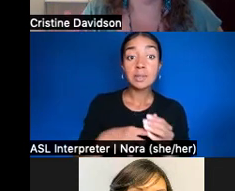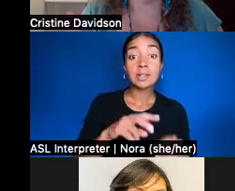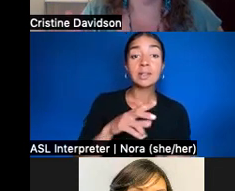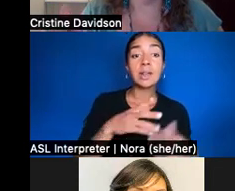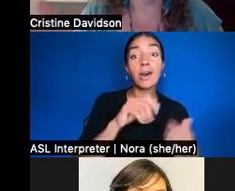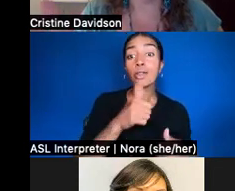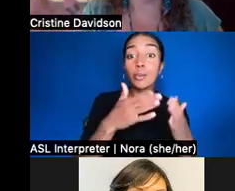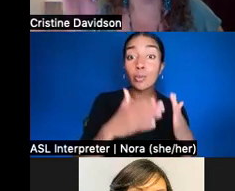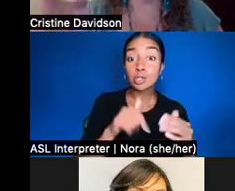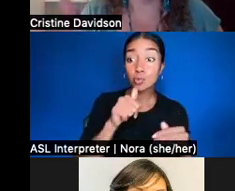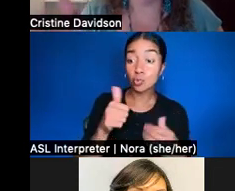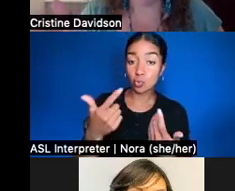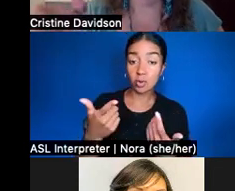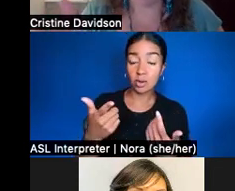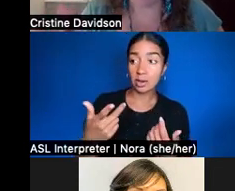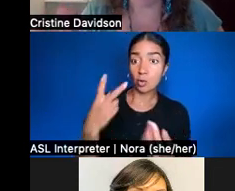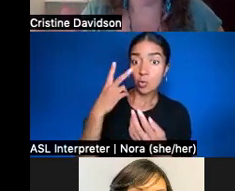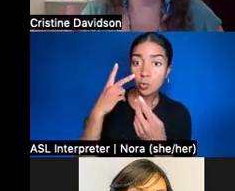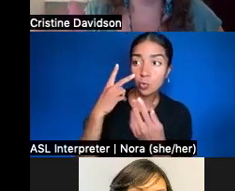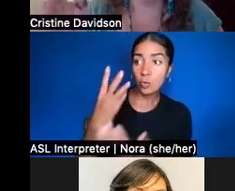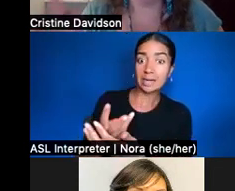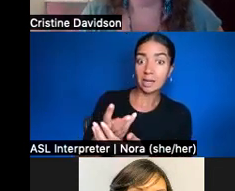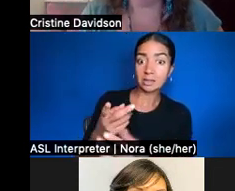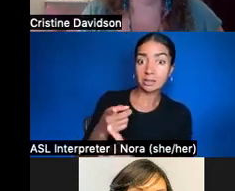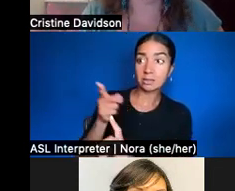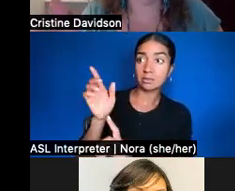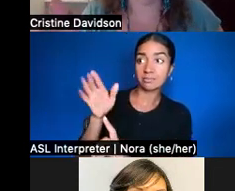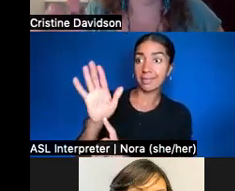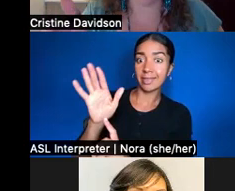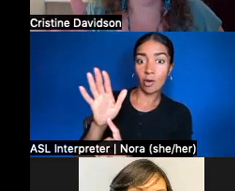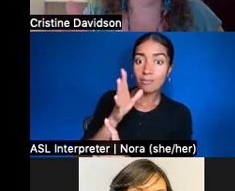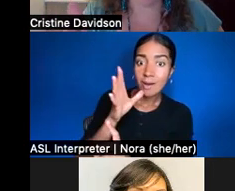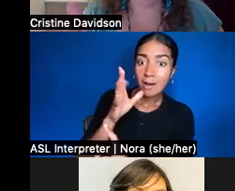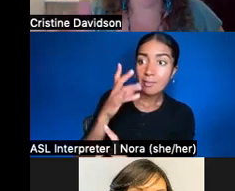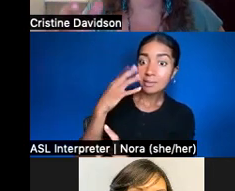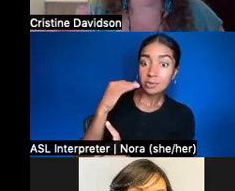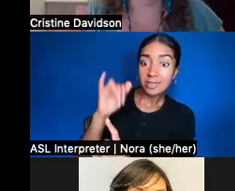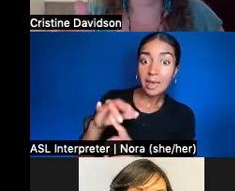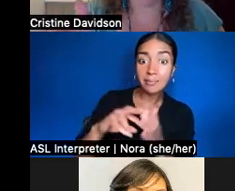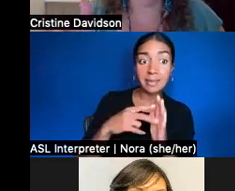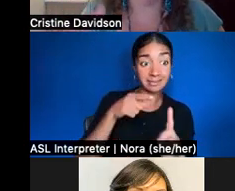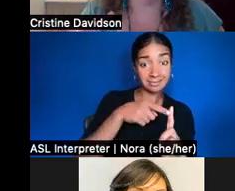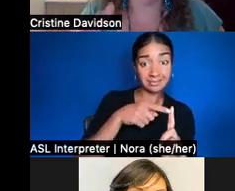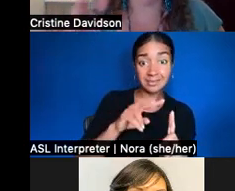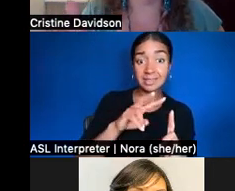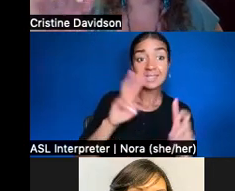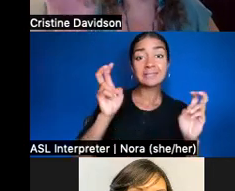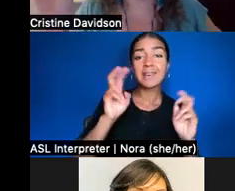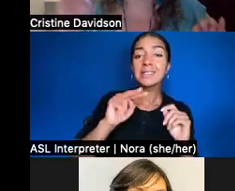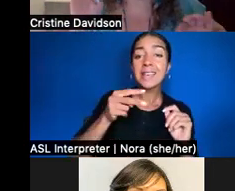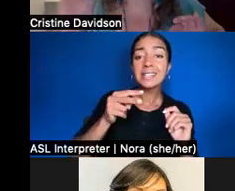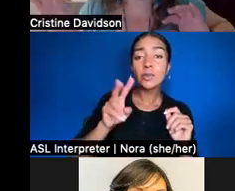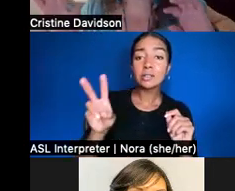advocacy as well, because it can be really hard on a daughter when their mom is going through pain like that. So it's